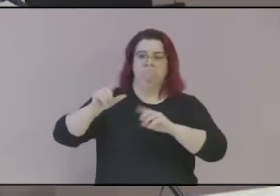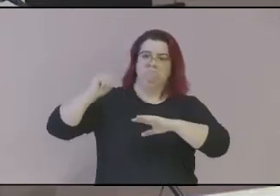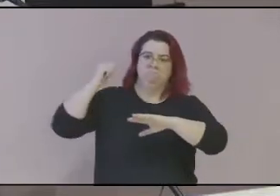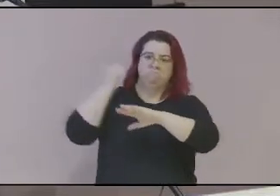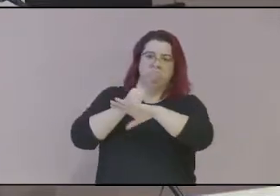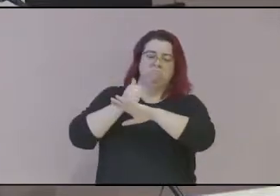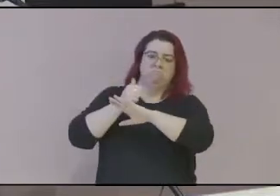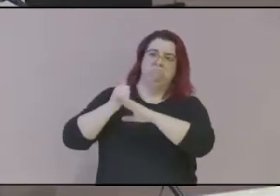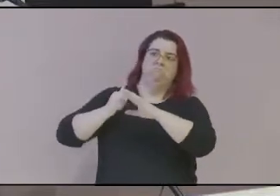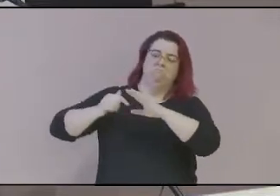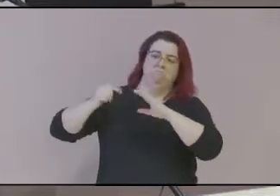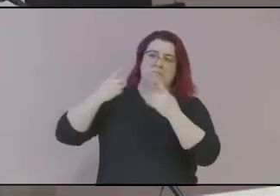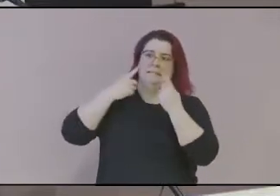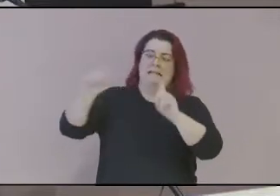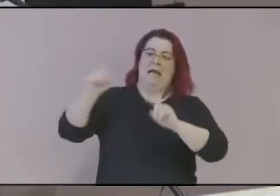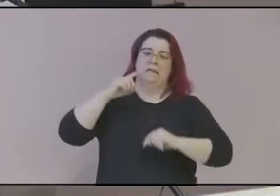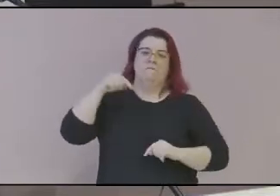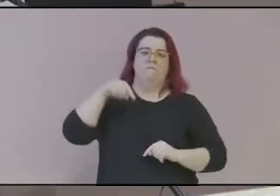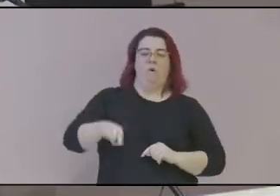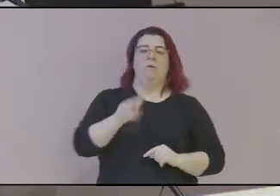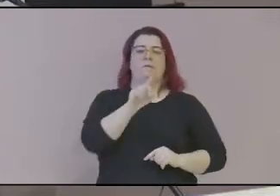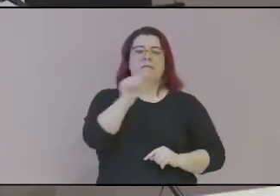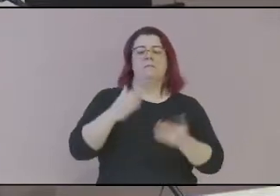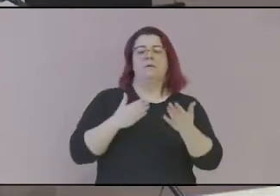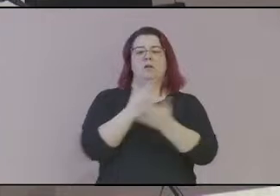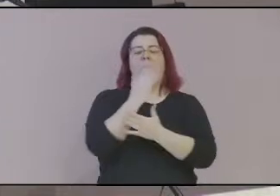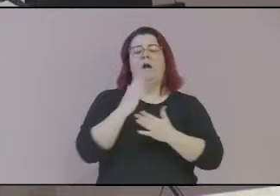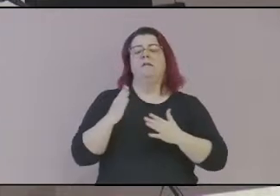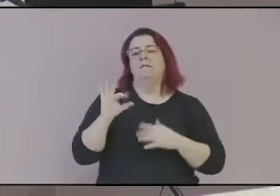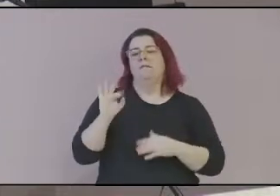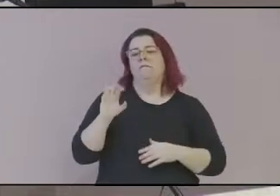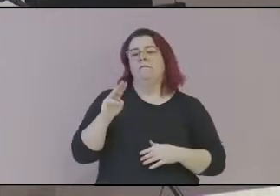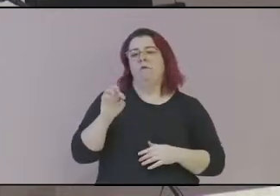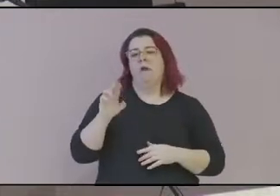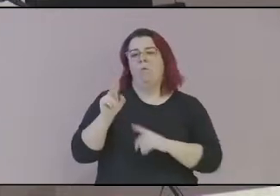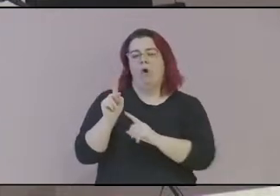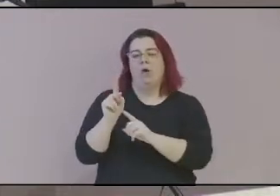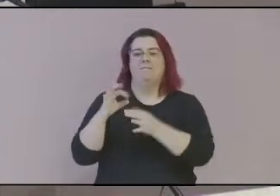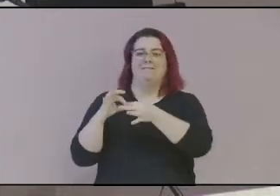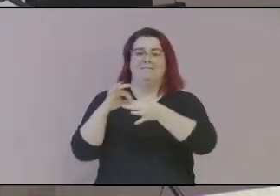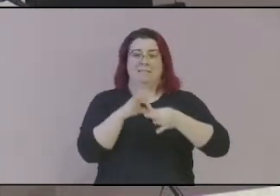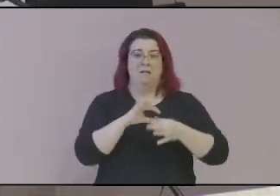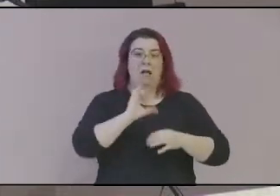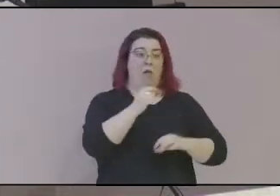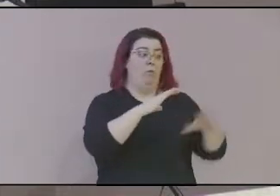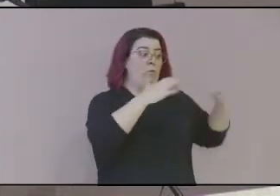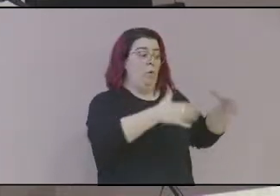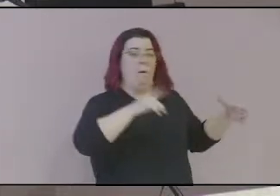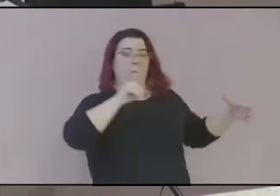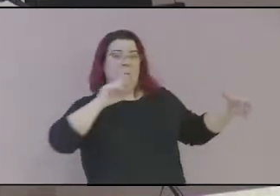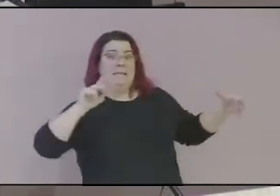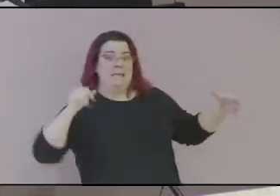disability rights framework of reasonable modifications to other systemic inequalities.